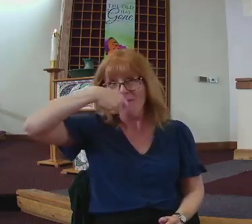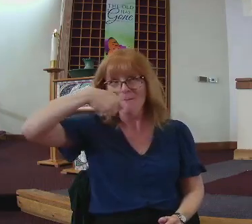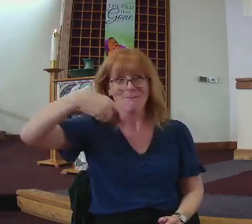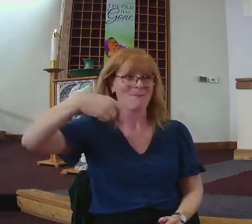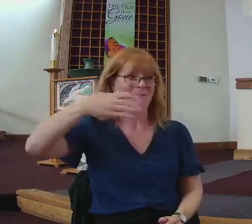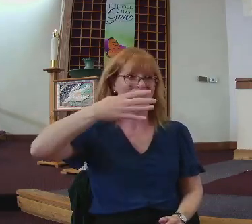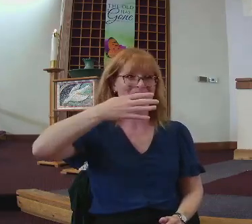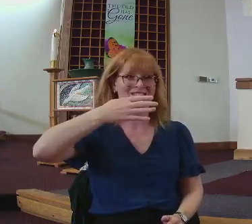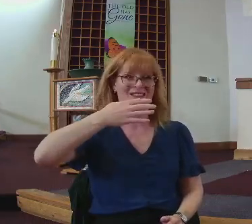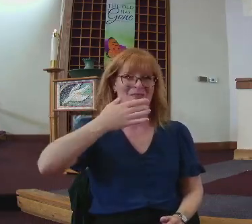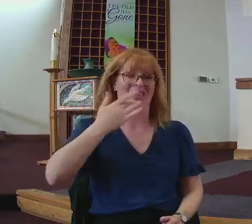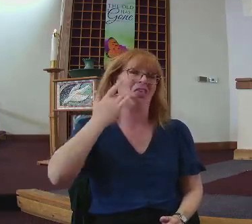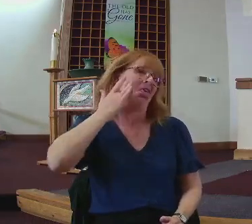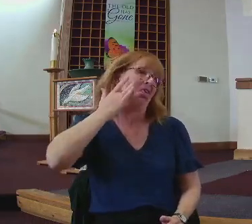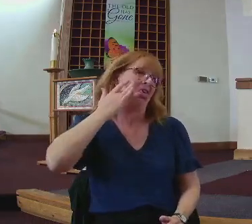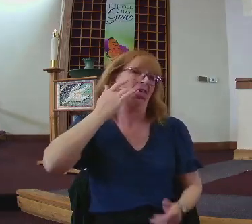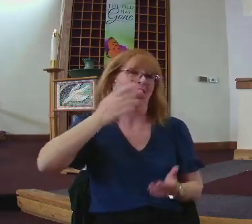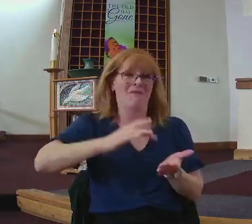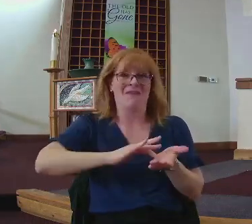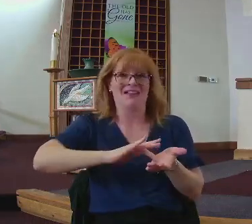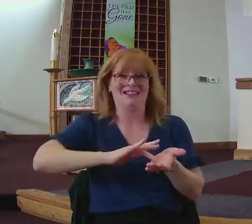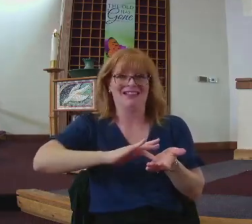medicine?